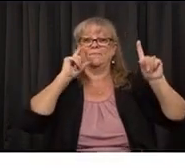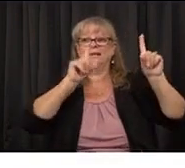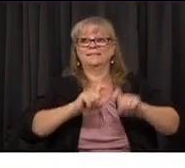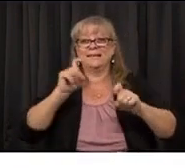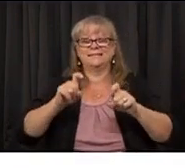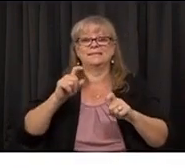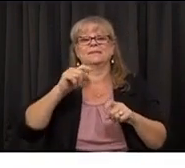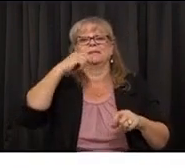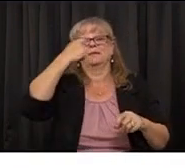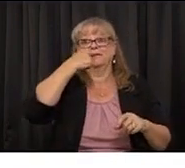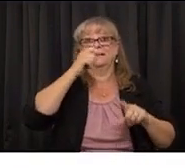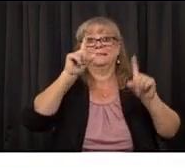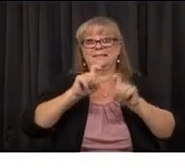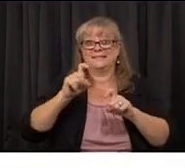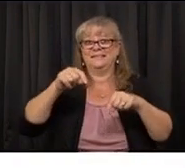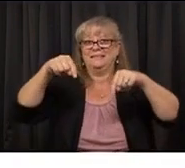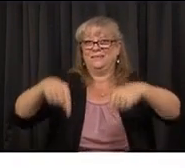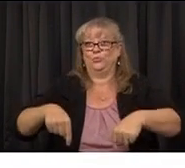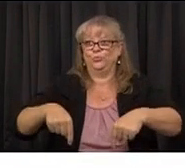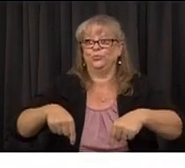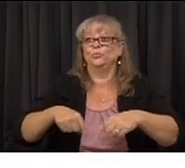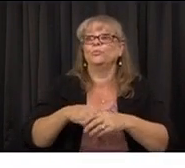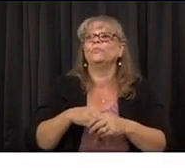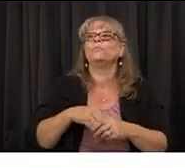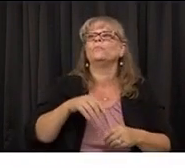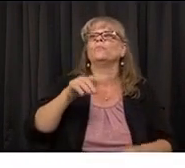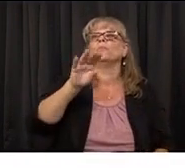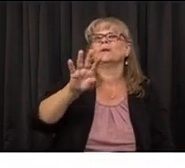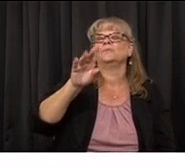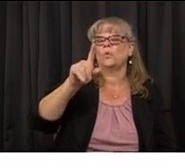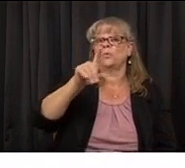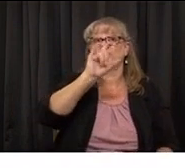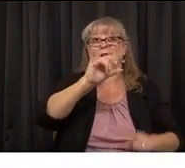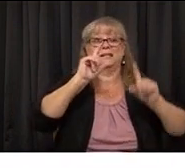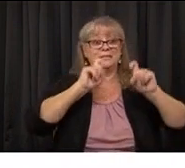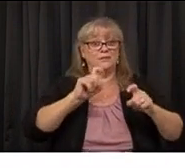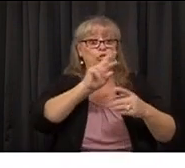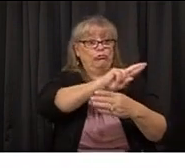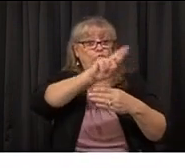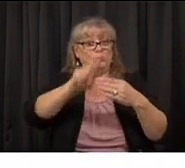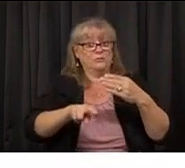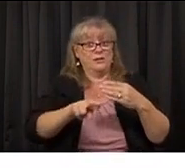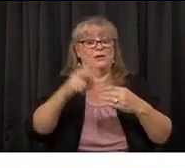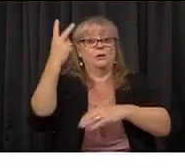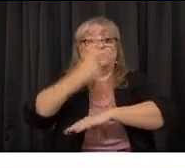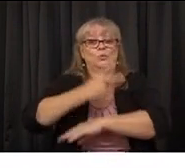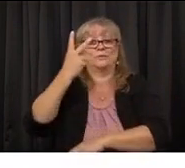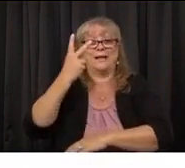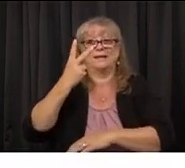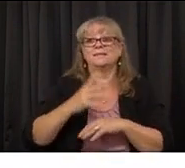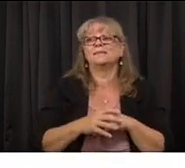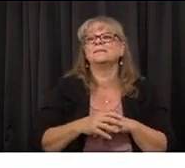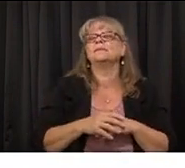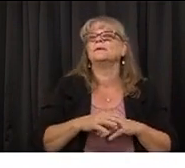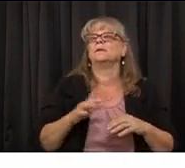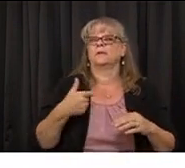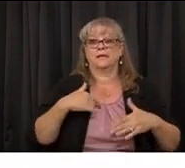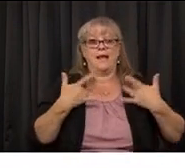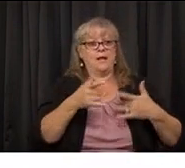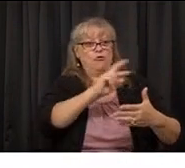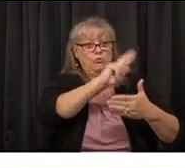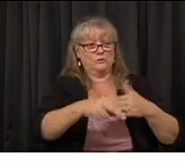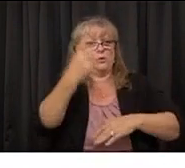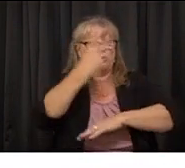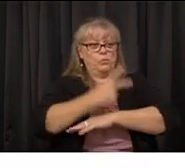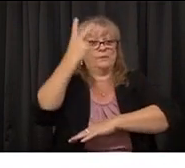45-minute turnaround. And we are validating that, and we are very excited and applaud the scientists at University of Colorado, who